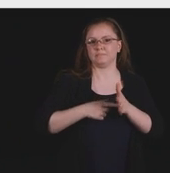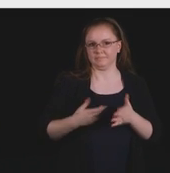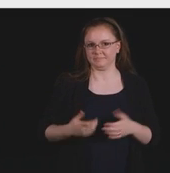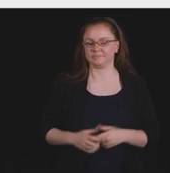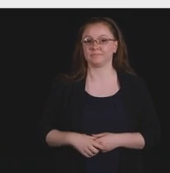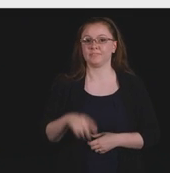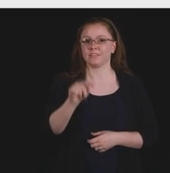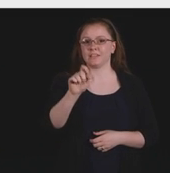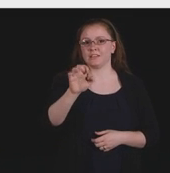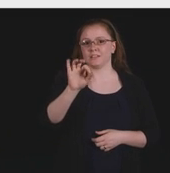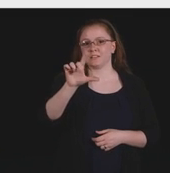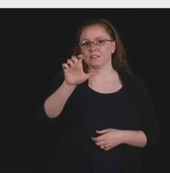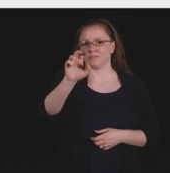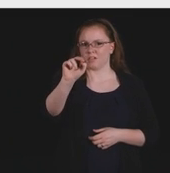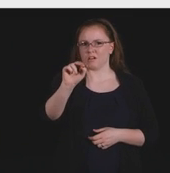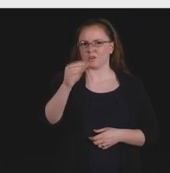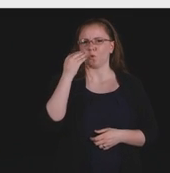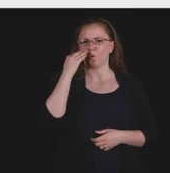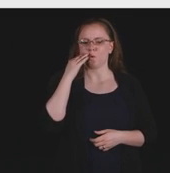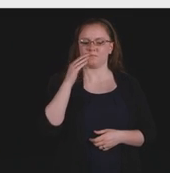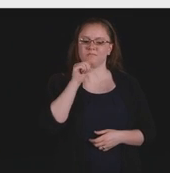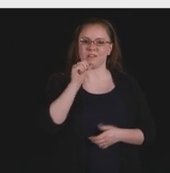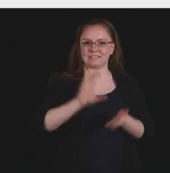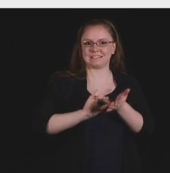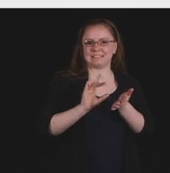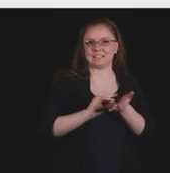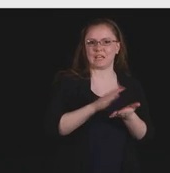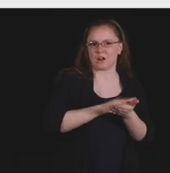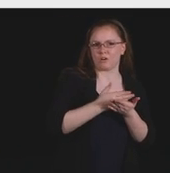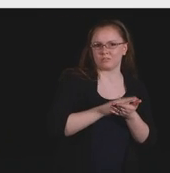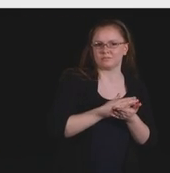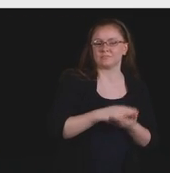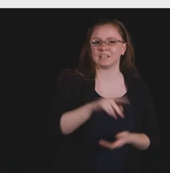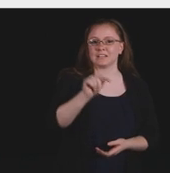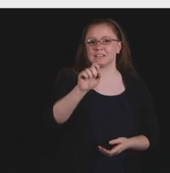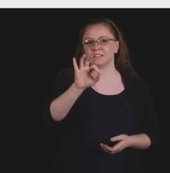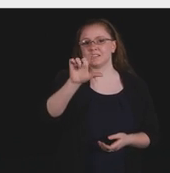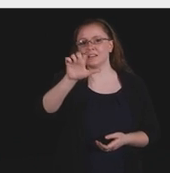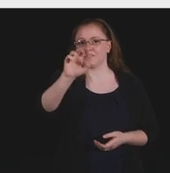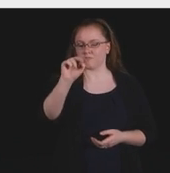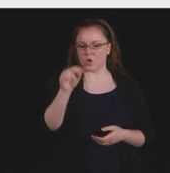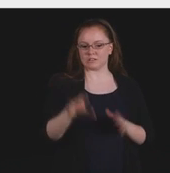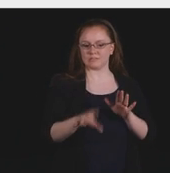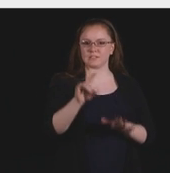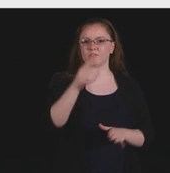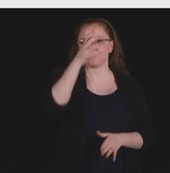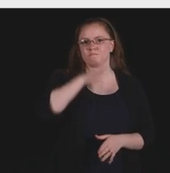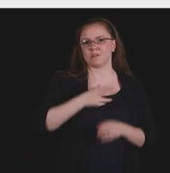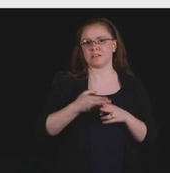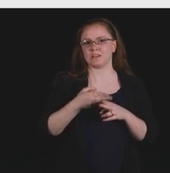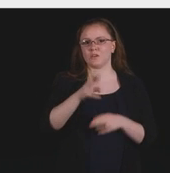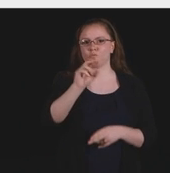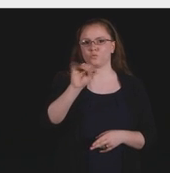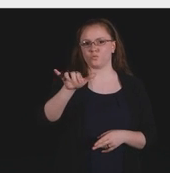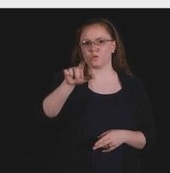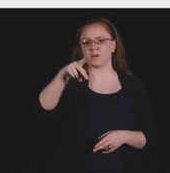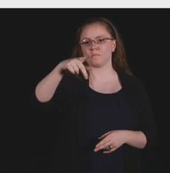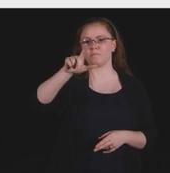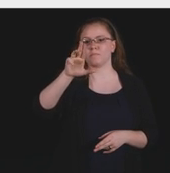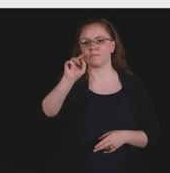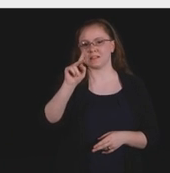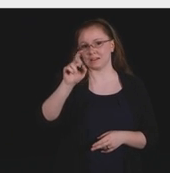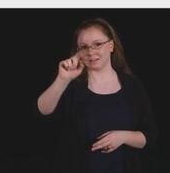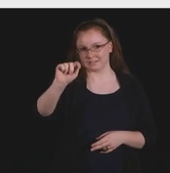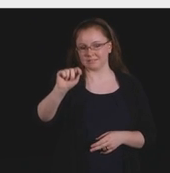Teflon. Teflon was discovered by a DuPont chemist, Roy Plunkett, in the 1940s. He was